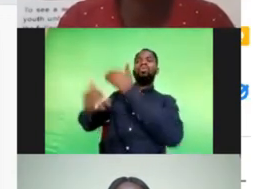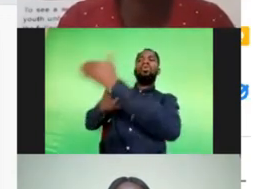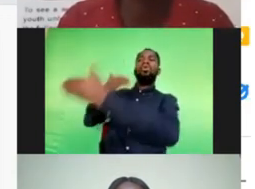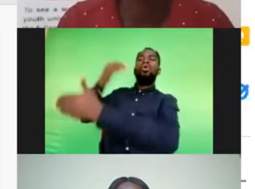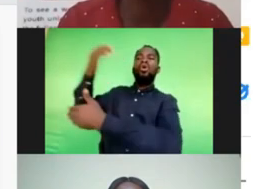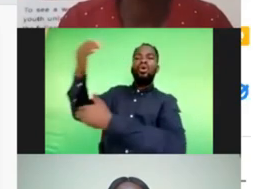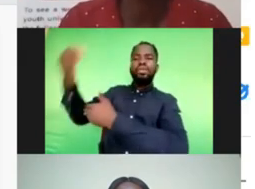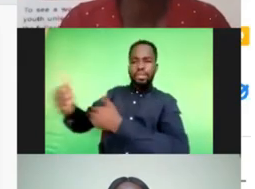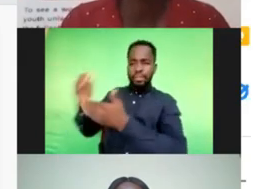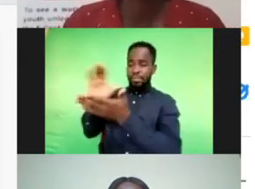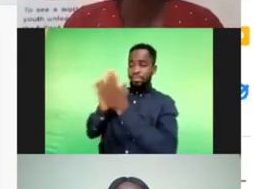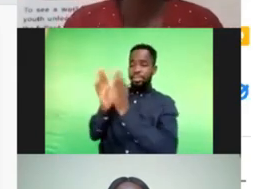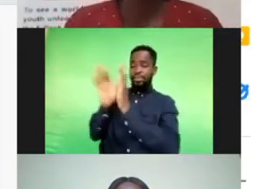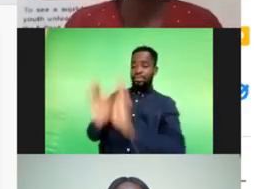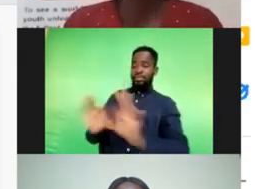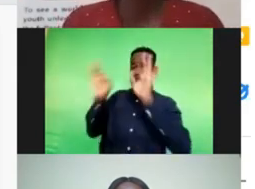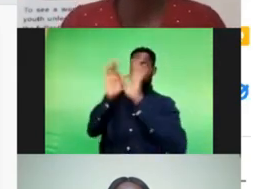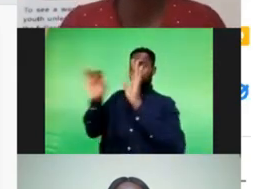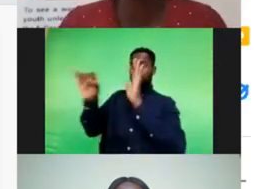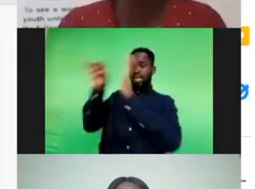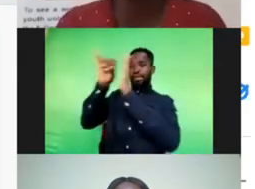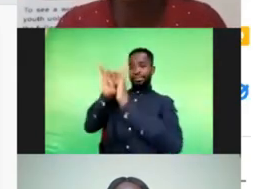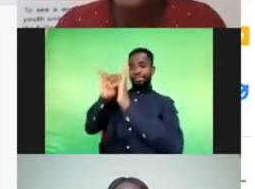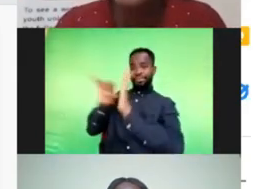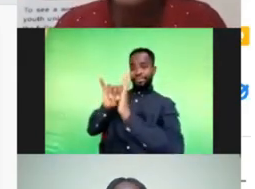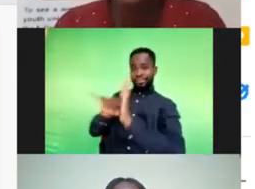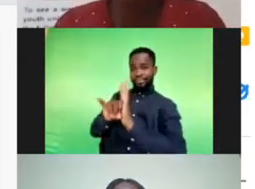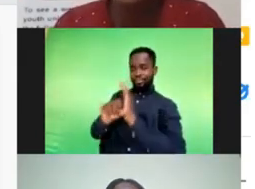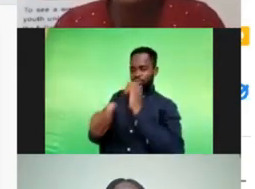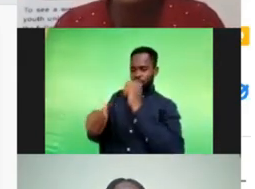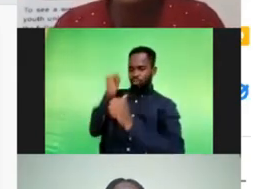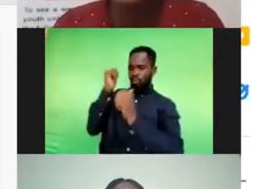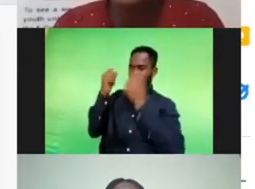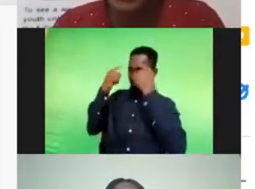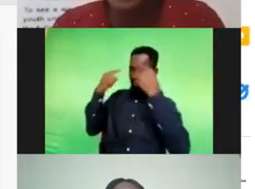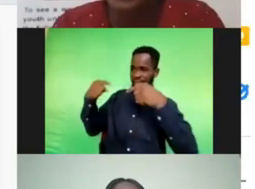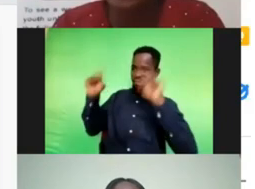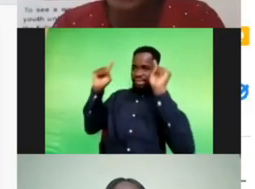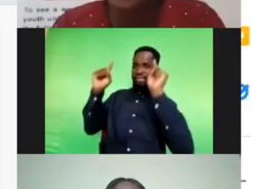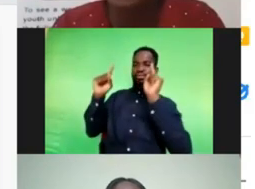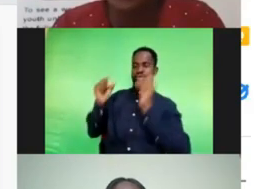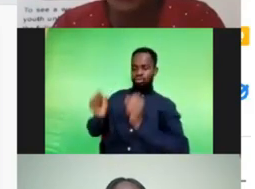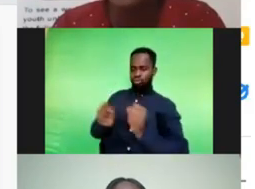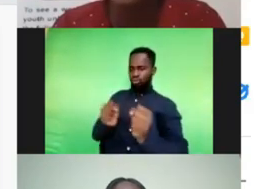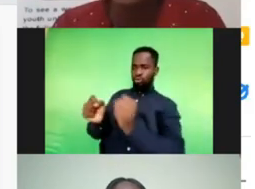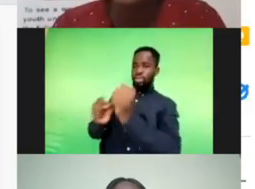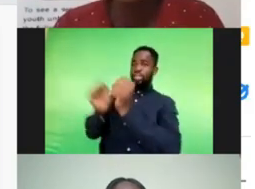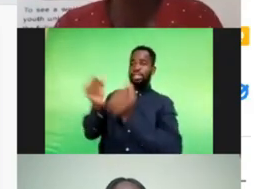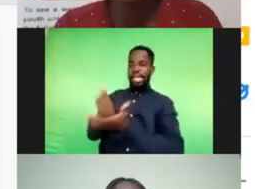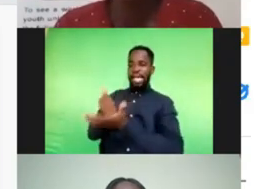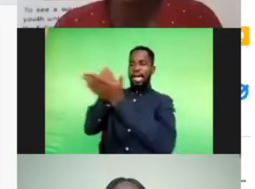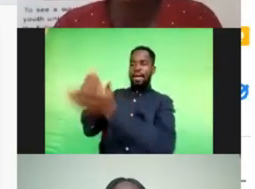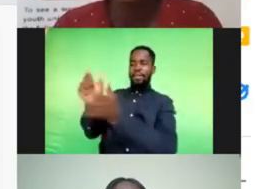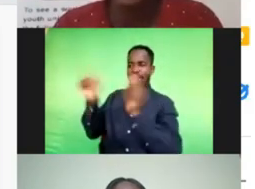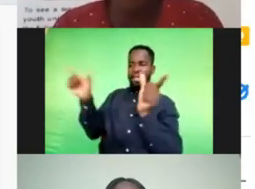become important to identify the most successful strategies for facilitating language acquisition